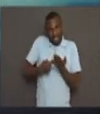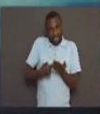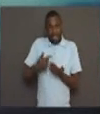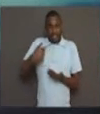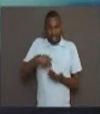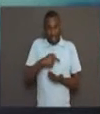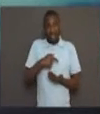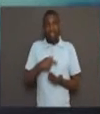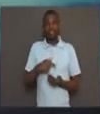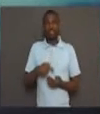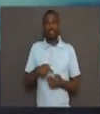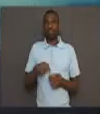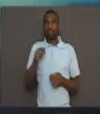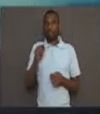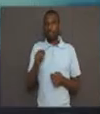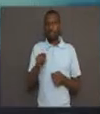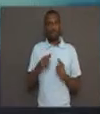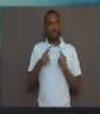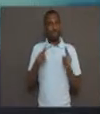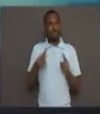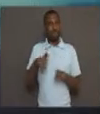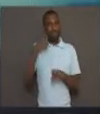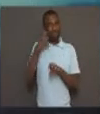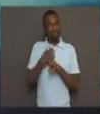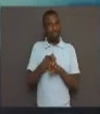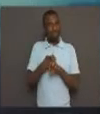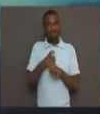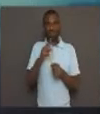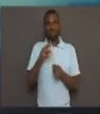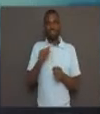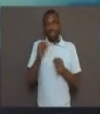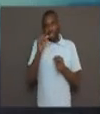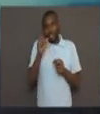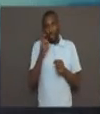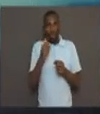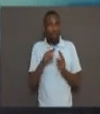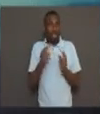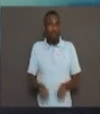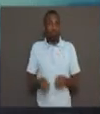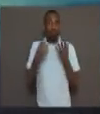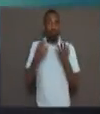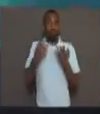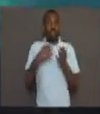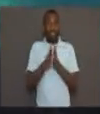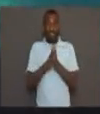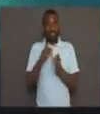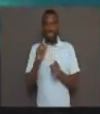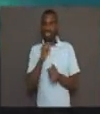it is not too much or too little for our needs.